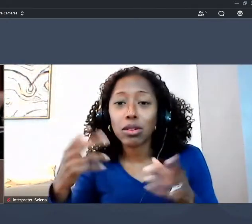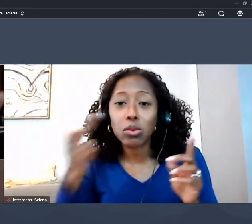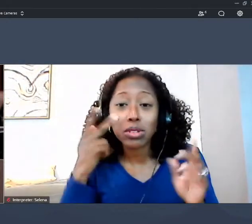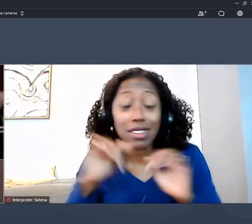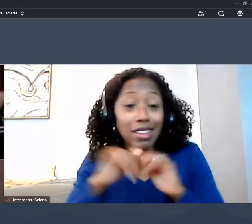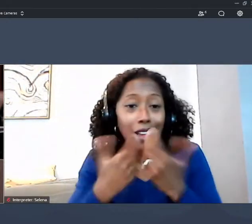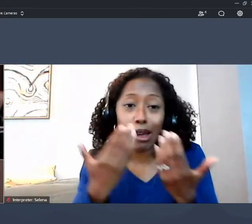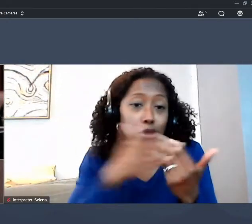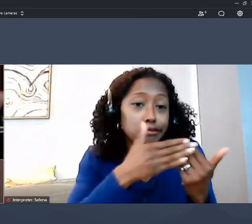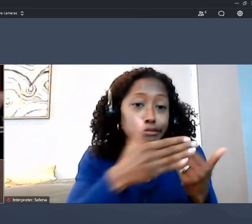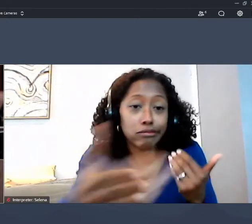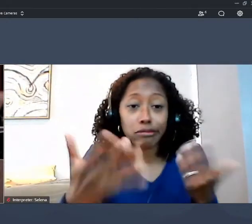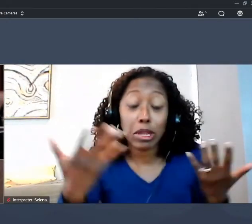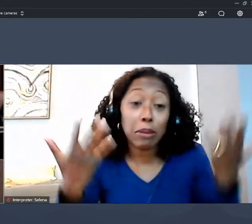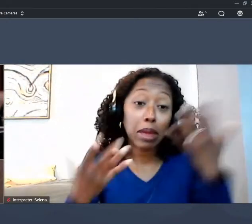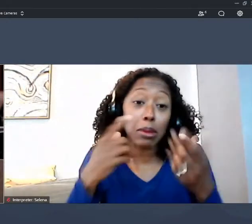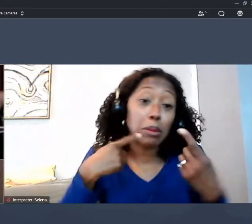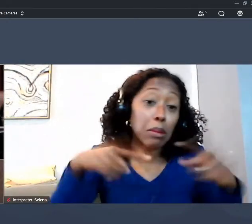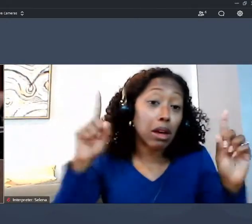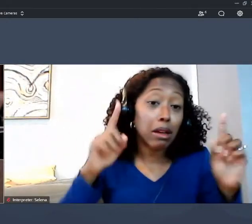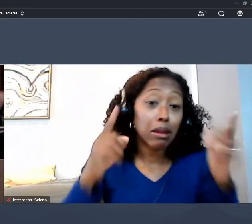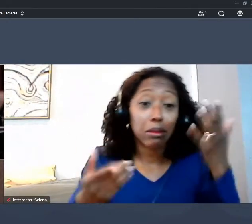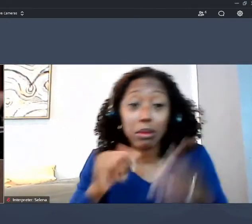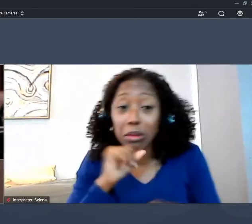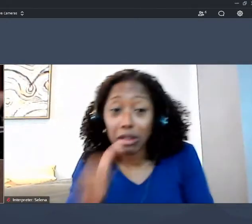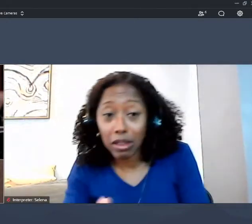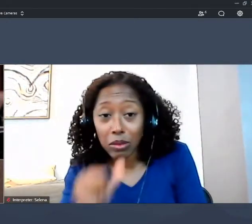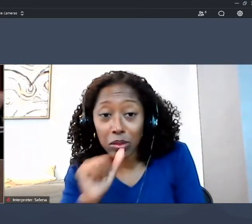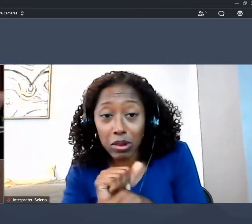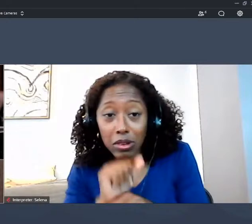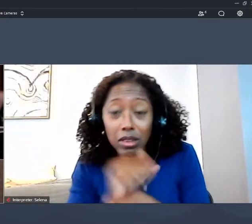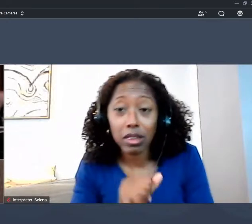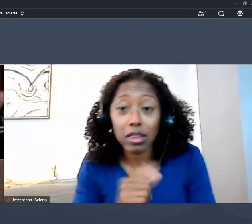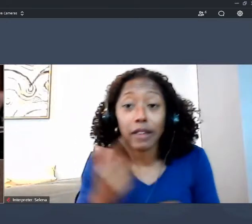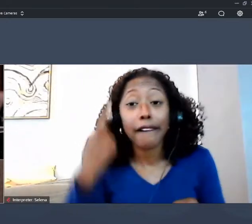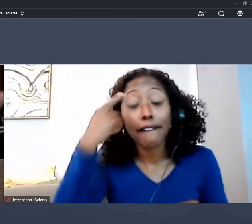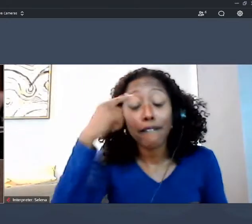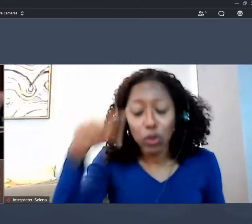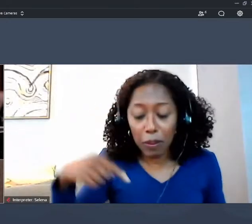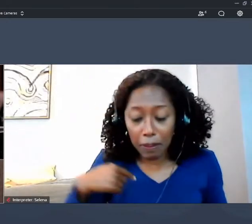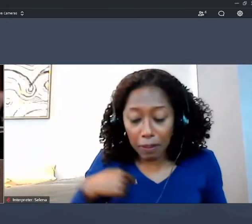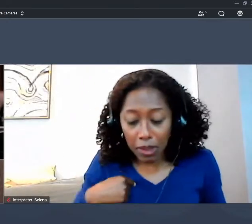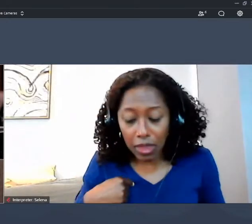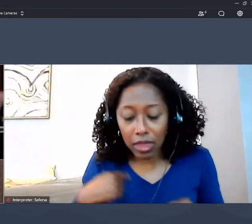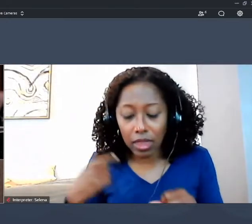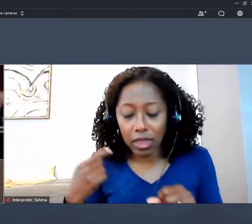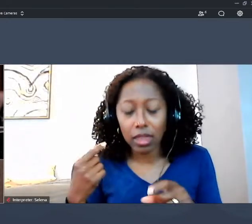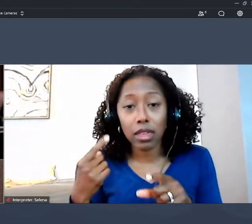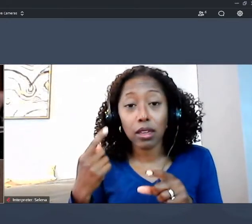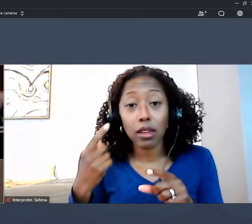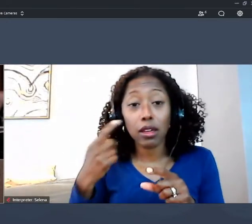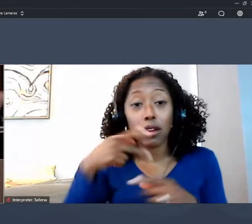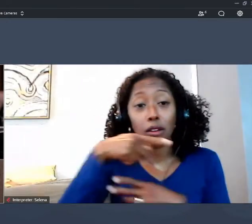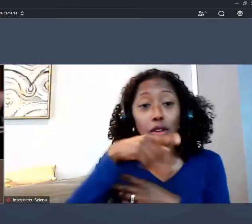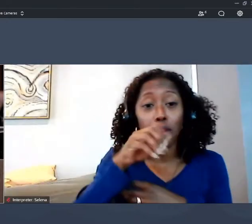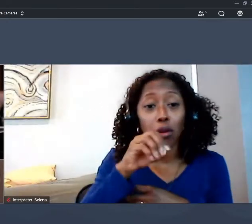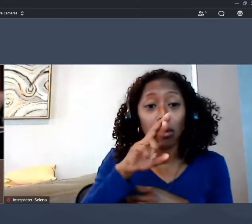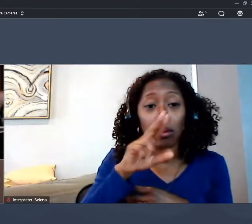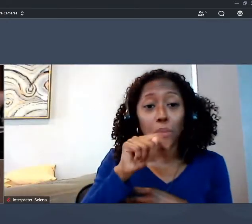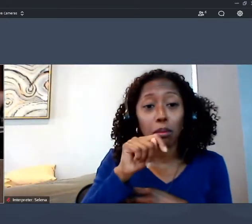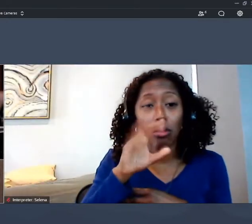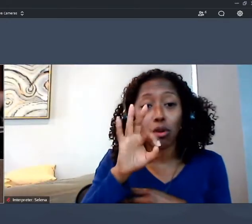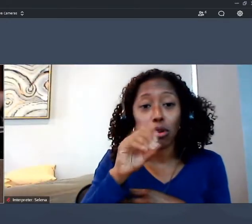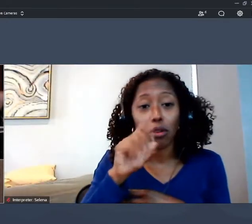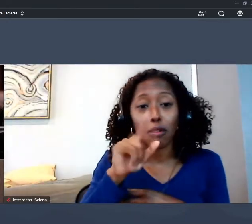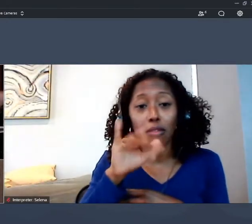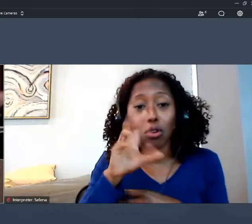goes, right? It may or may not work. But this always goes back to, for me, is that you've got portfolio managers from